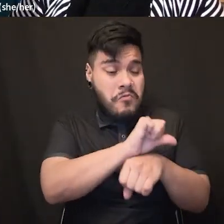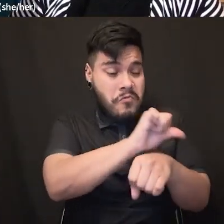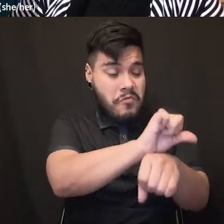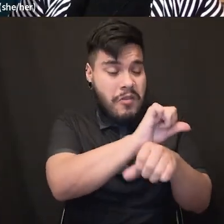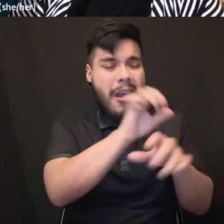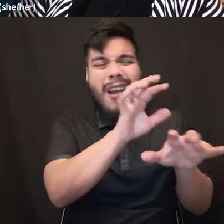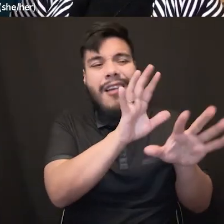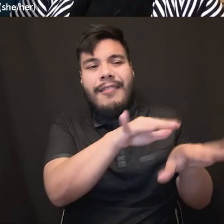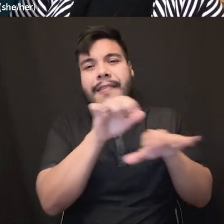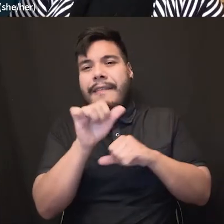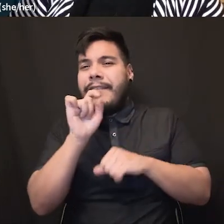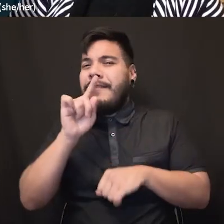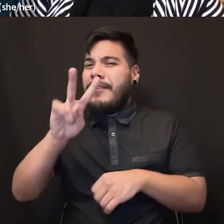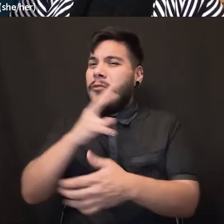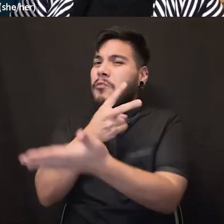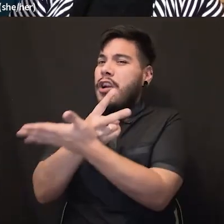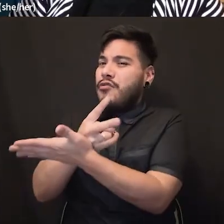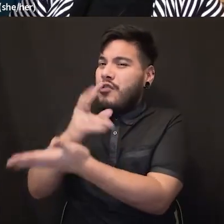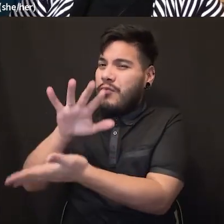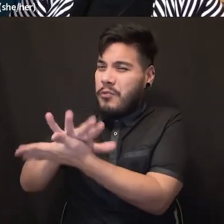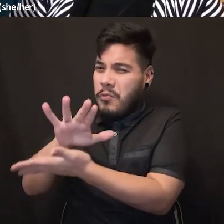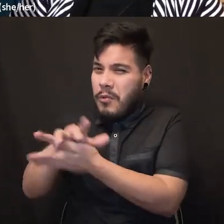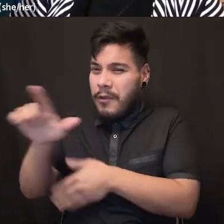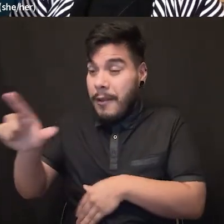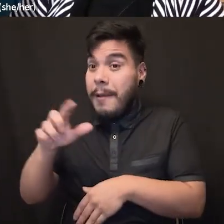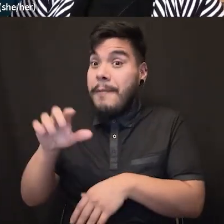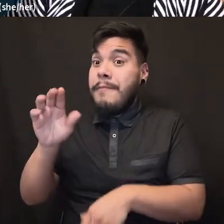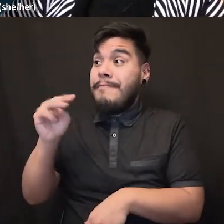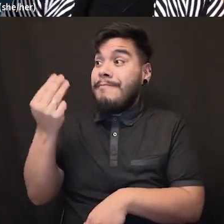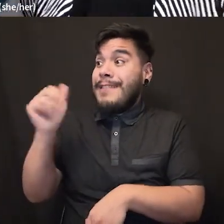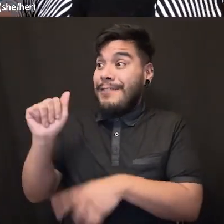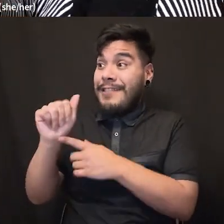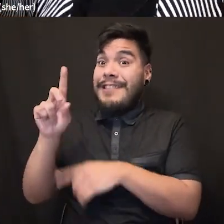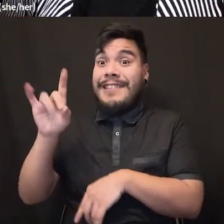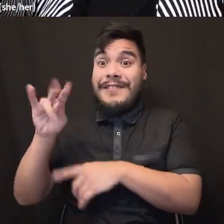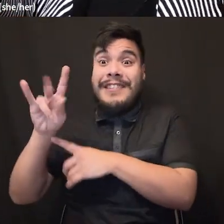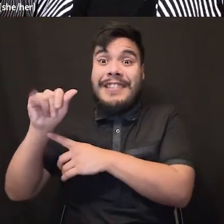TV and went to graduate school to get a Master of Divinity. I'm trained in